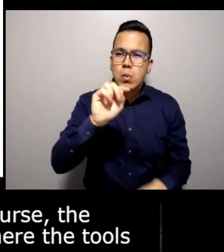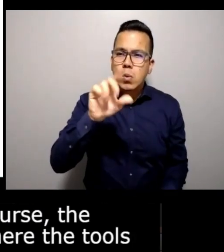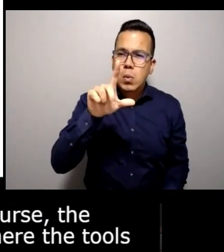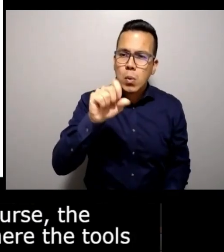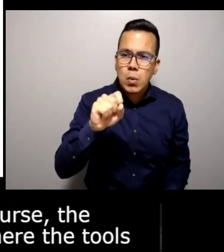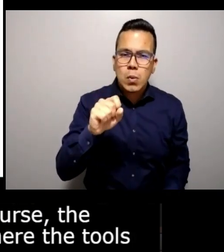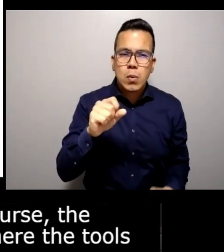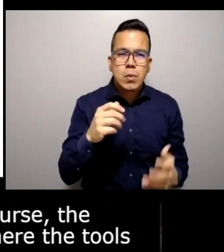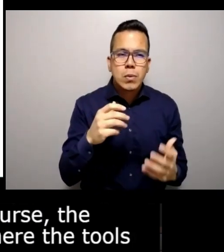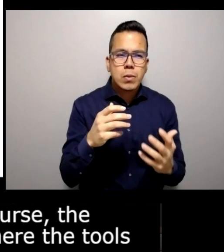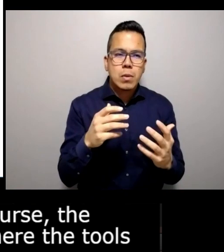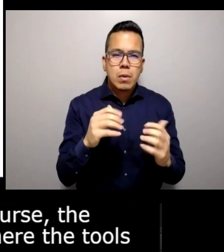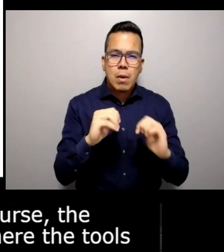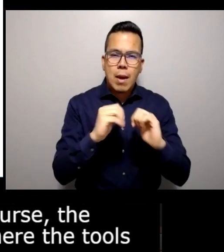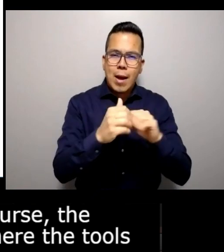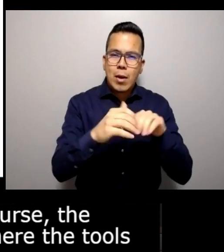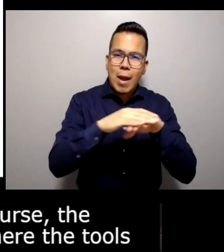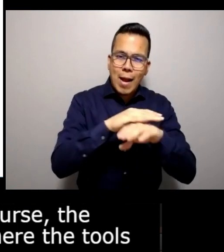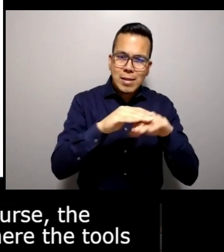But the